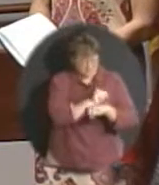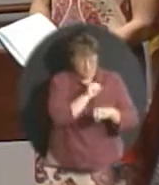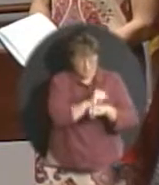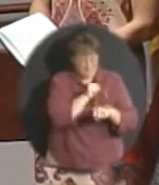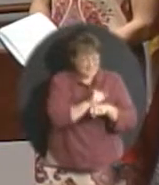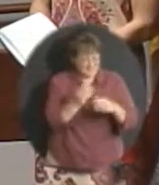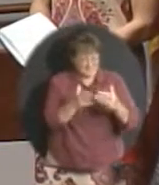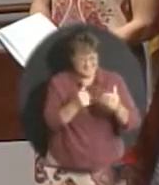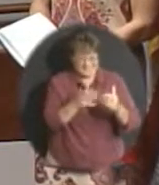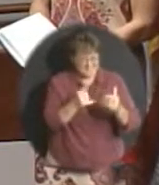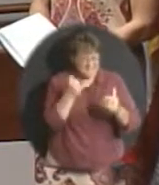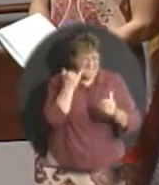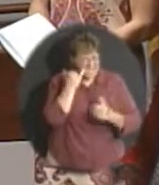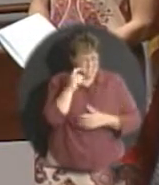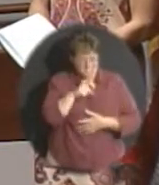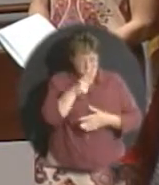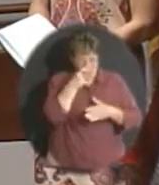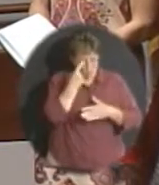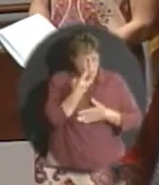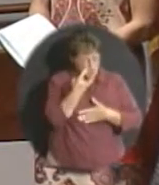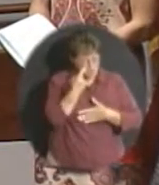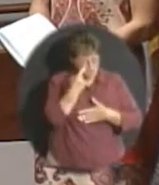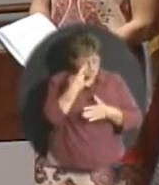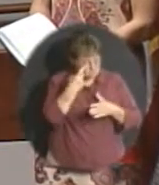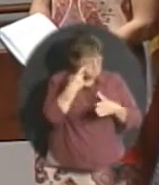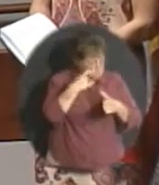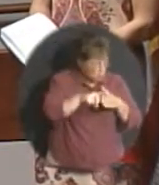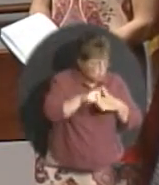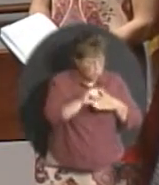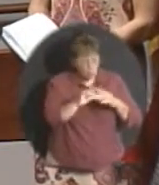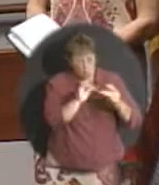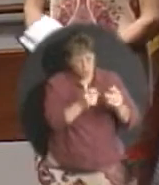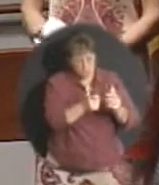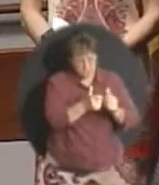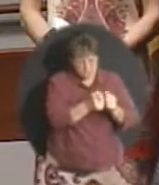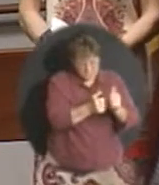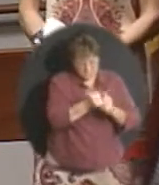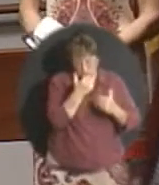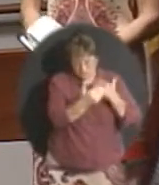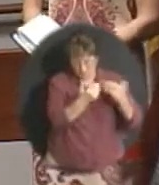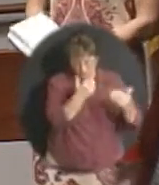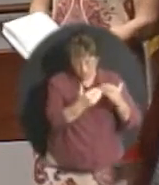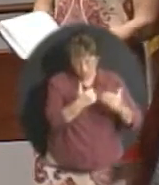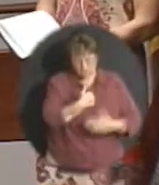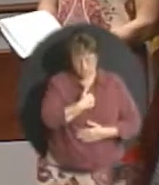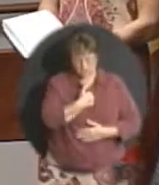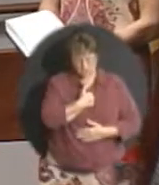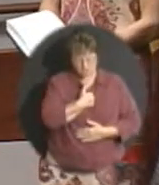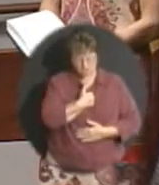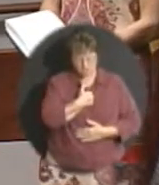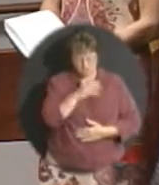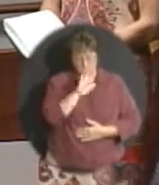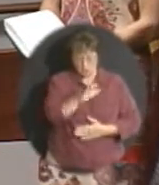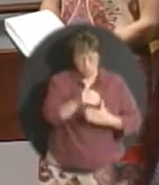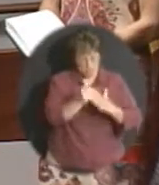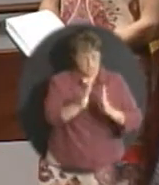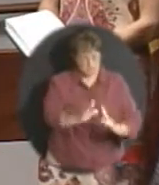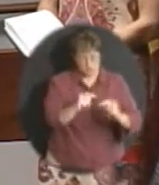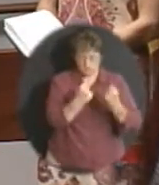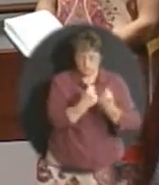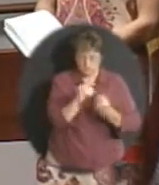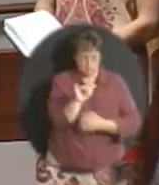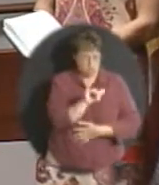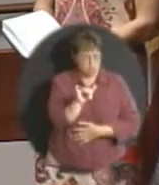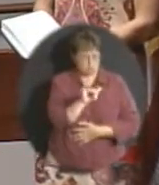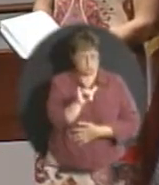text if I had an issue, and it was handled. So Dr. Berry, on behalf of myself, thank you very much, and your leadership team as well.